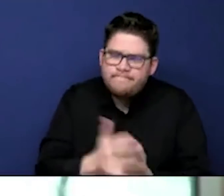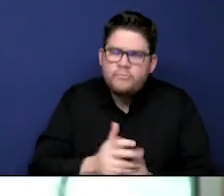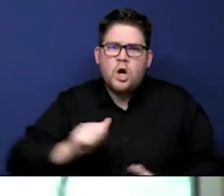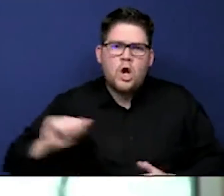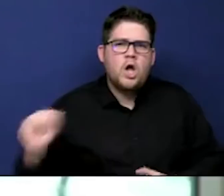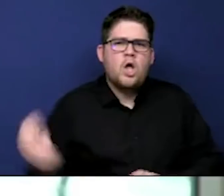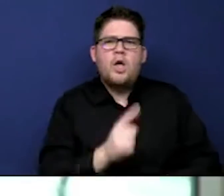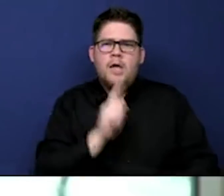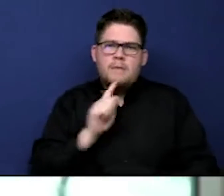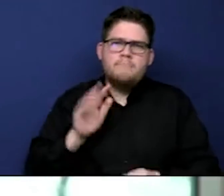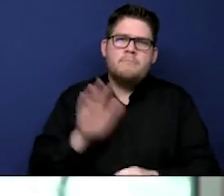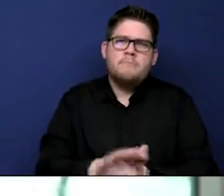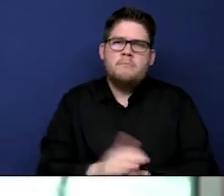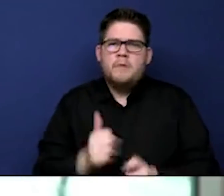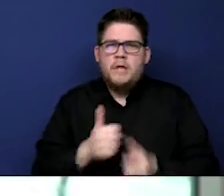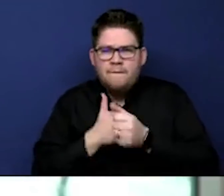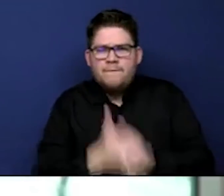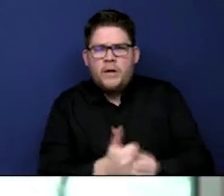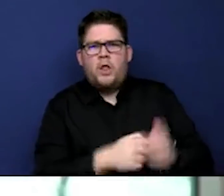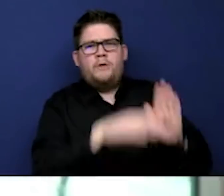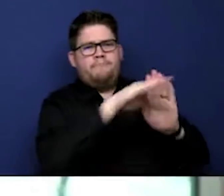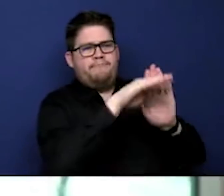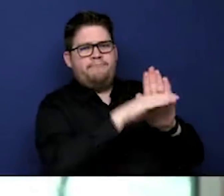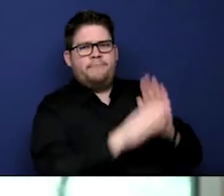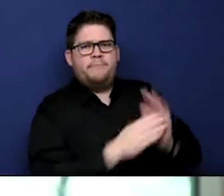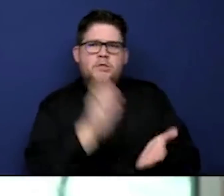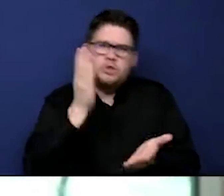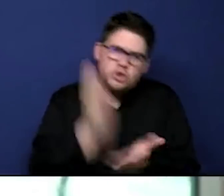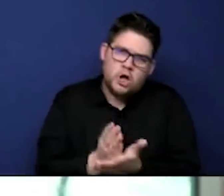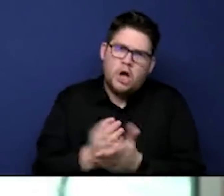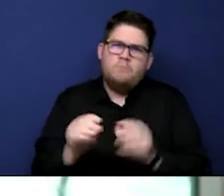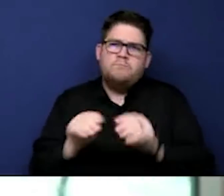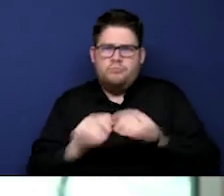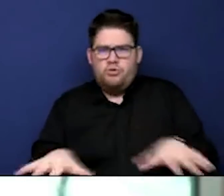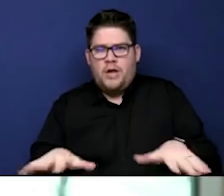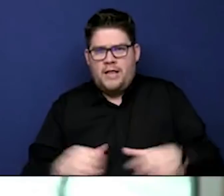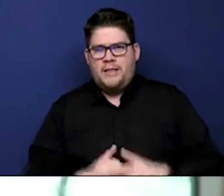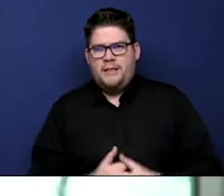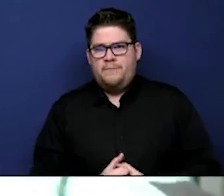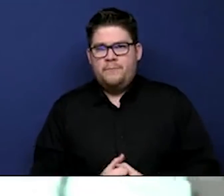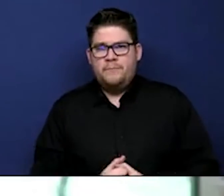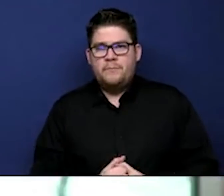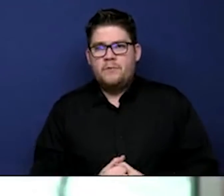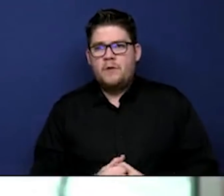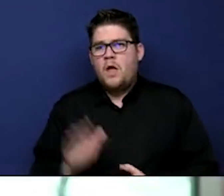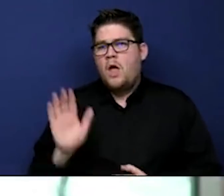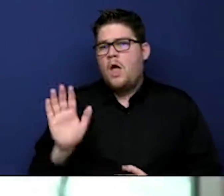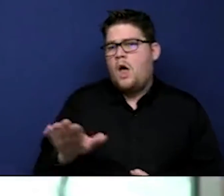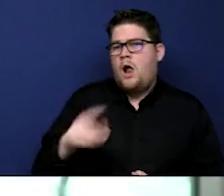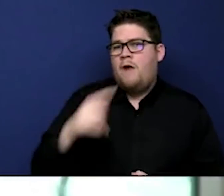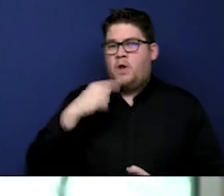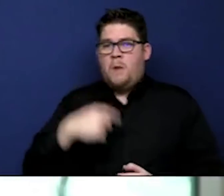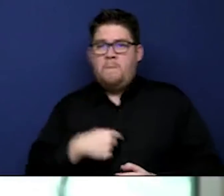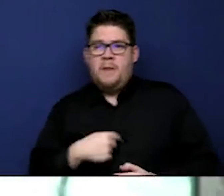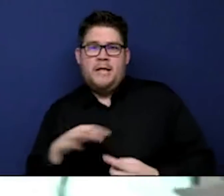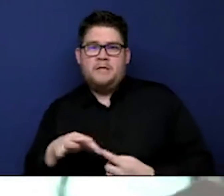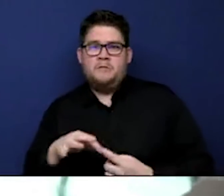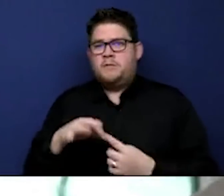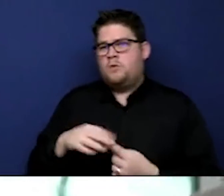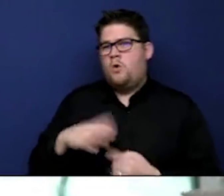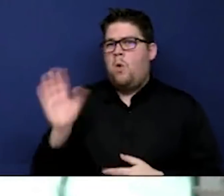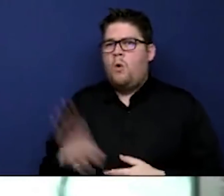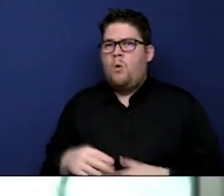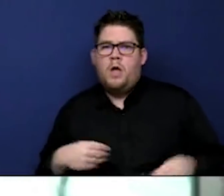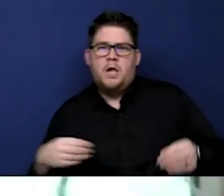of transmission that we're seeing now. Making exceptions or bending the rules just gives the virus the edge,